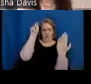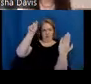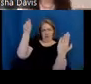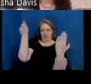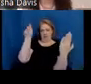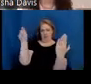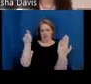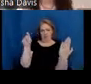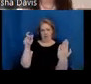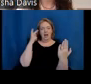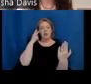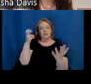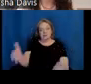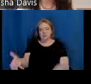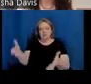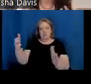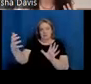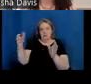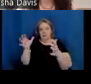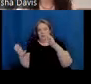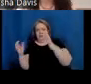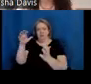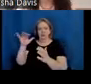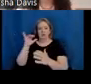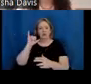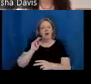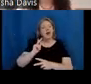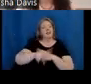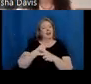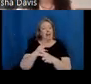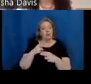it, moving it around. This particular wood is called sabaku wood.